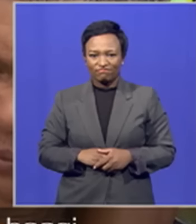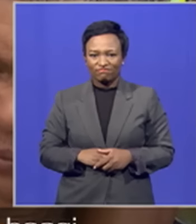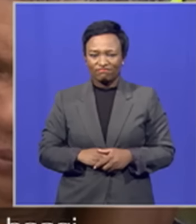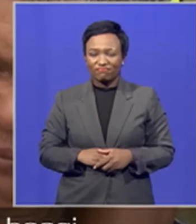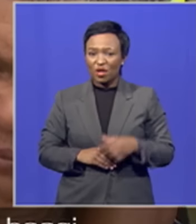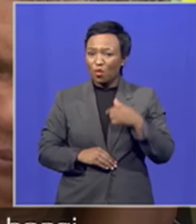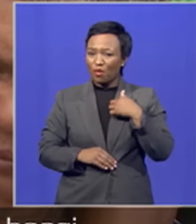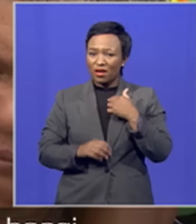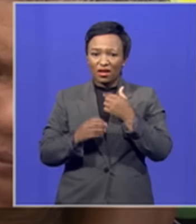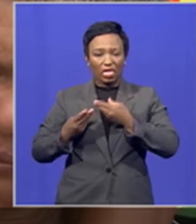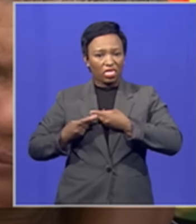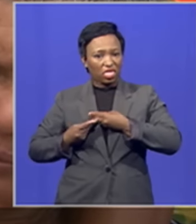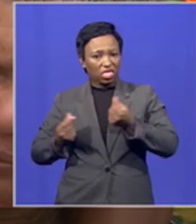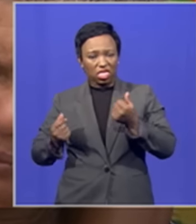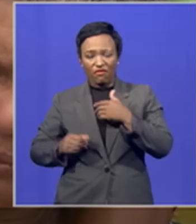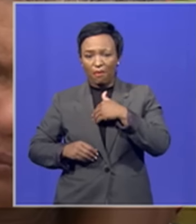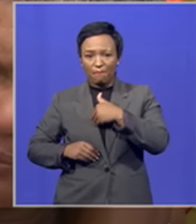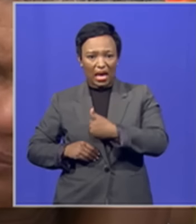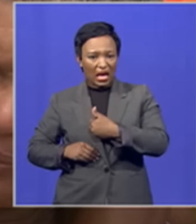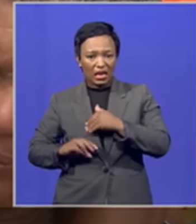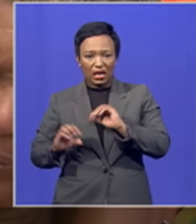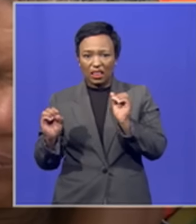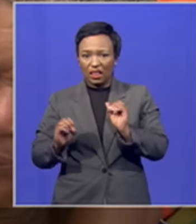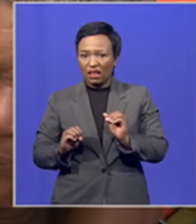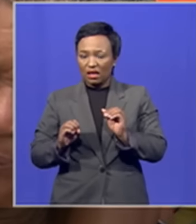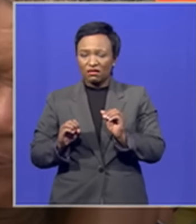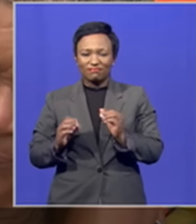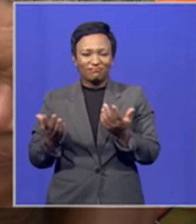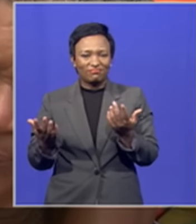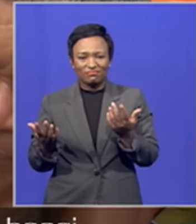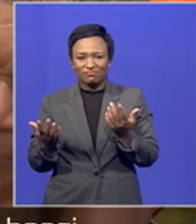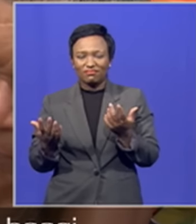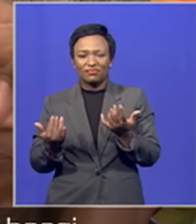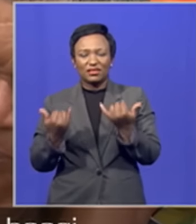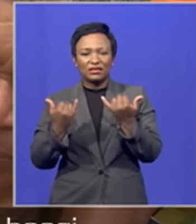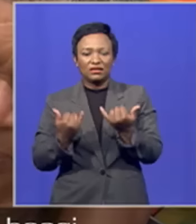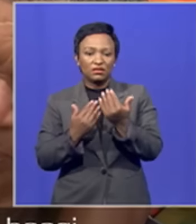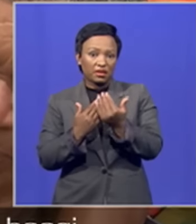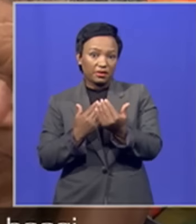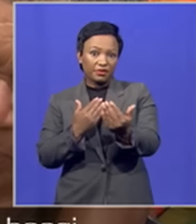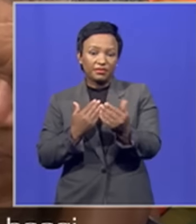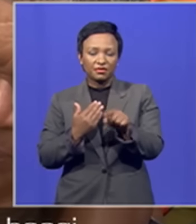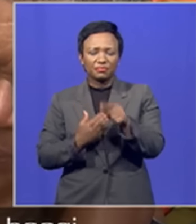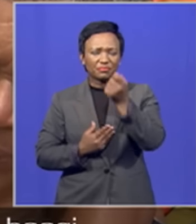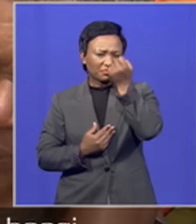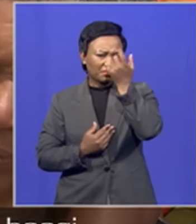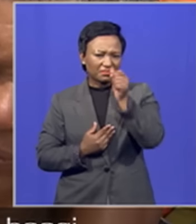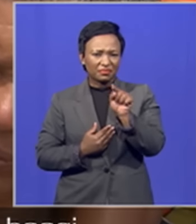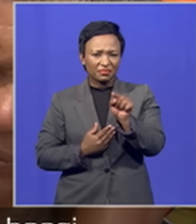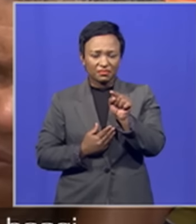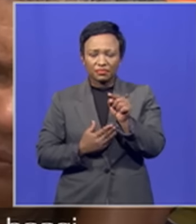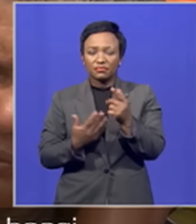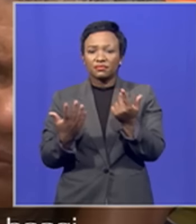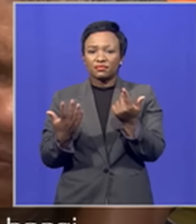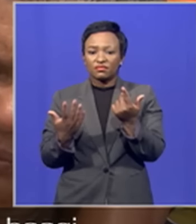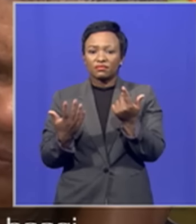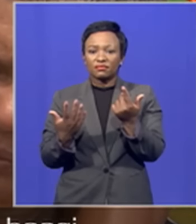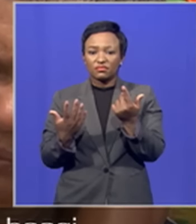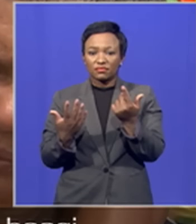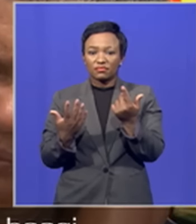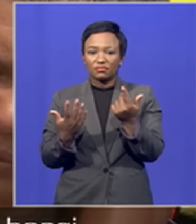the pain, but it's something that we cannot even come over with. But I understand that